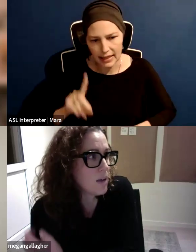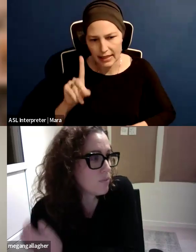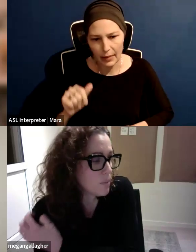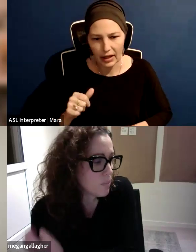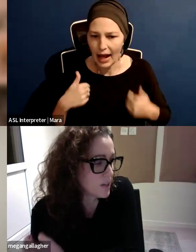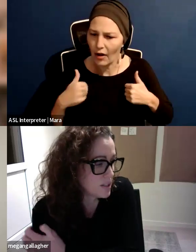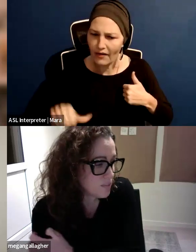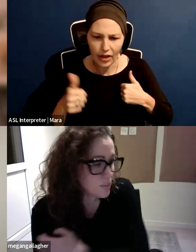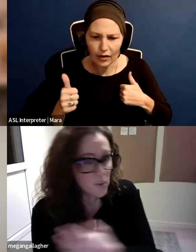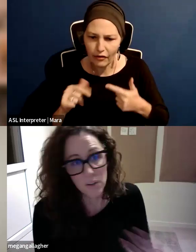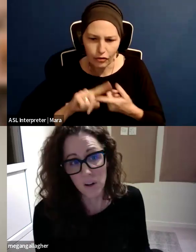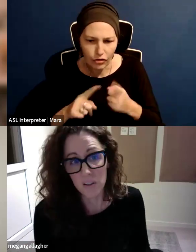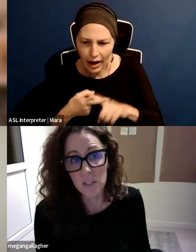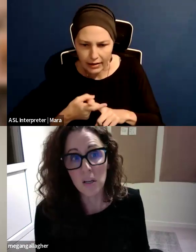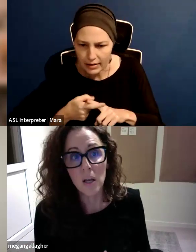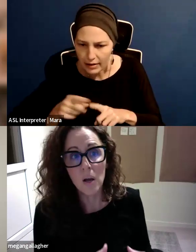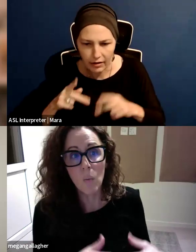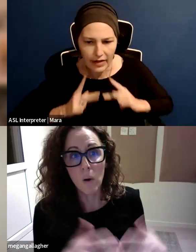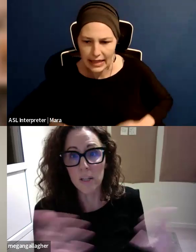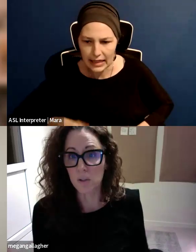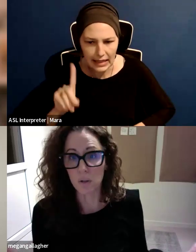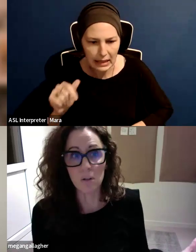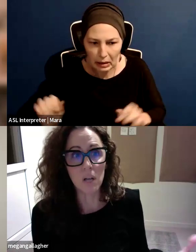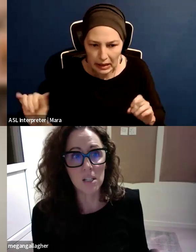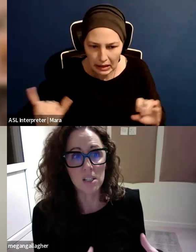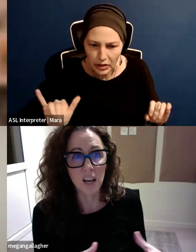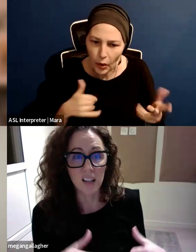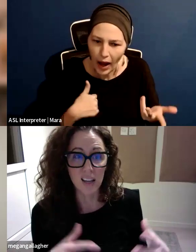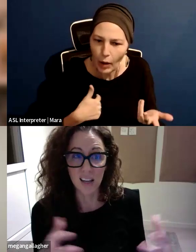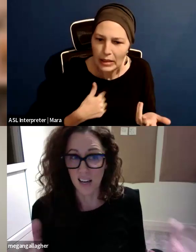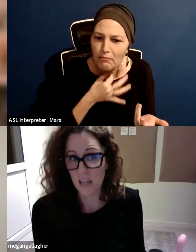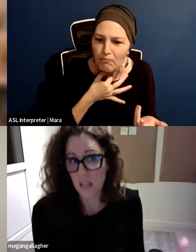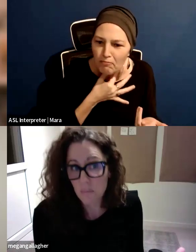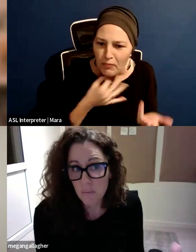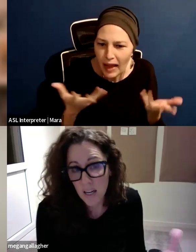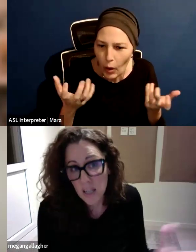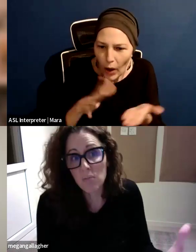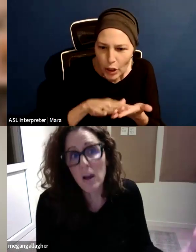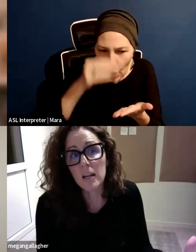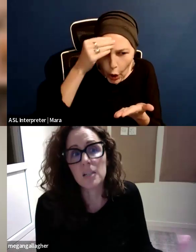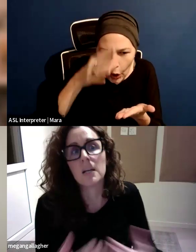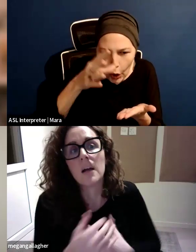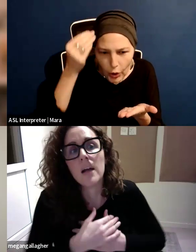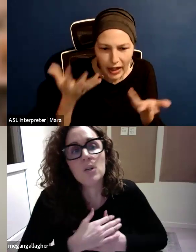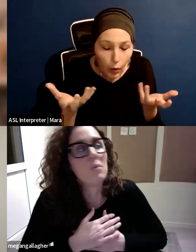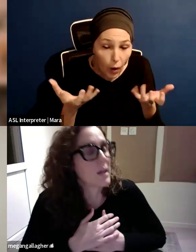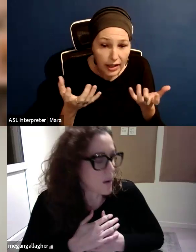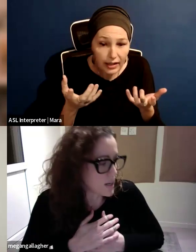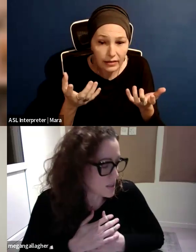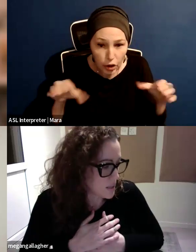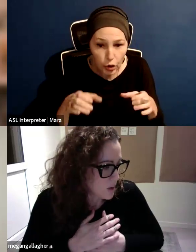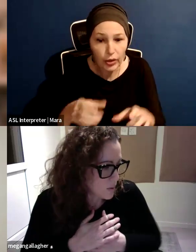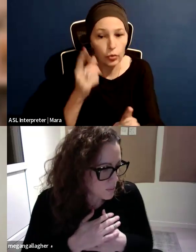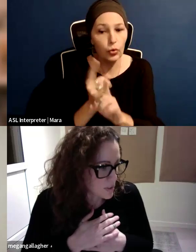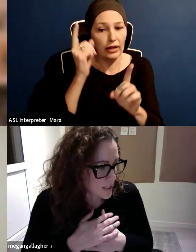genuinely came from a place of pure curiosity, wanting to learn and just kind of like, can I get it? Can I get it right? Because I knew I could